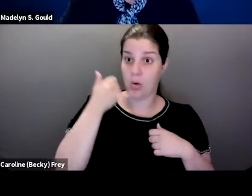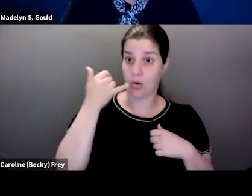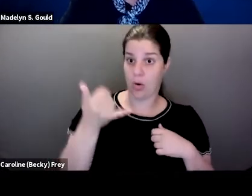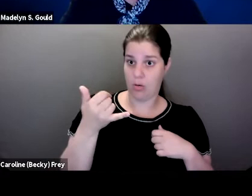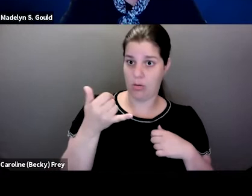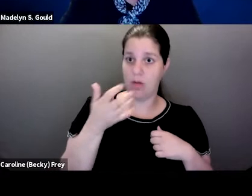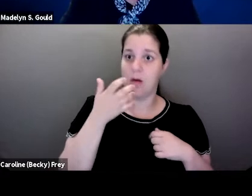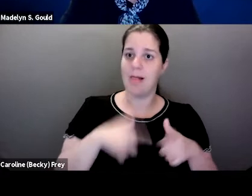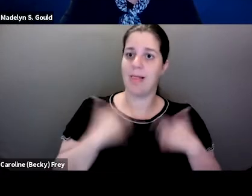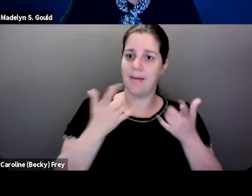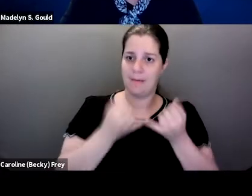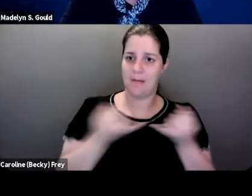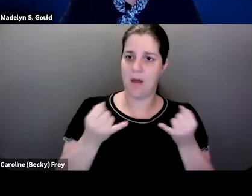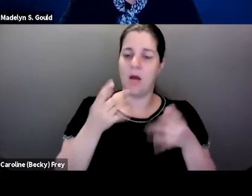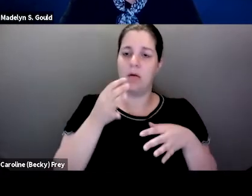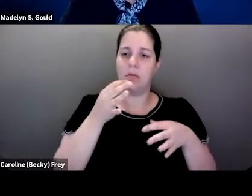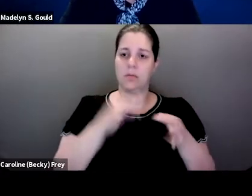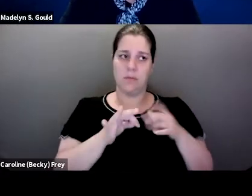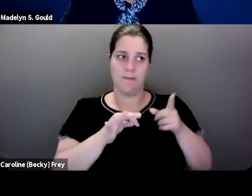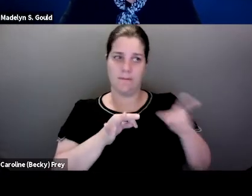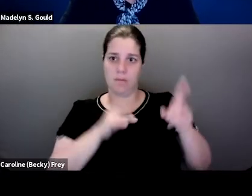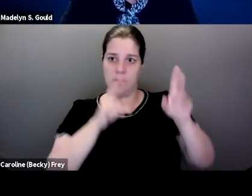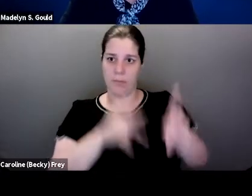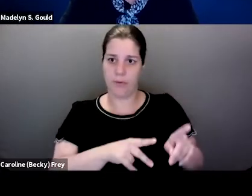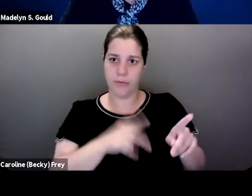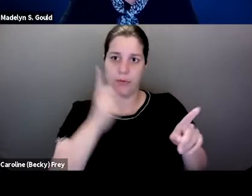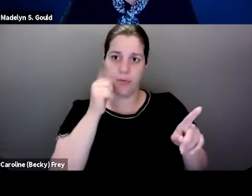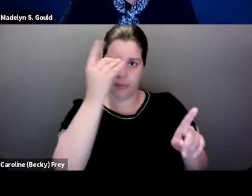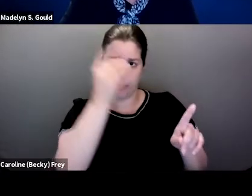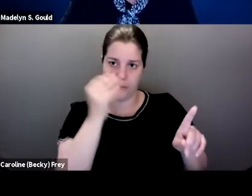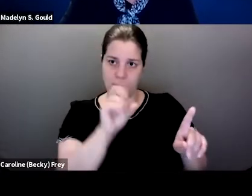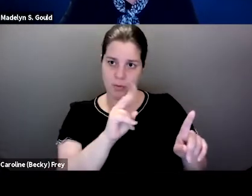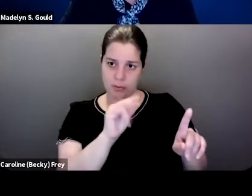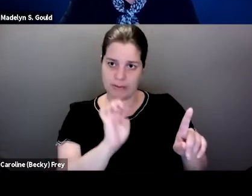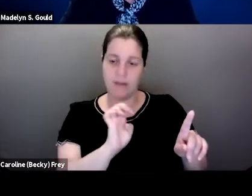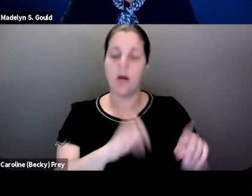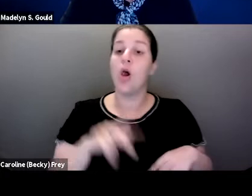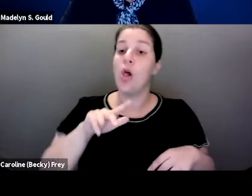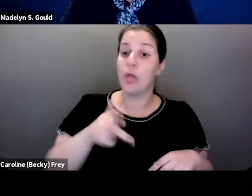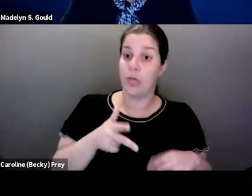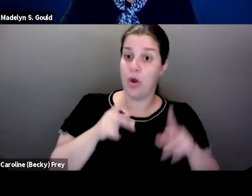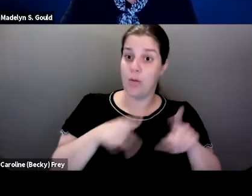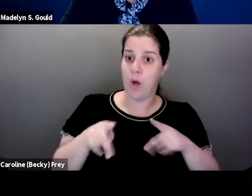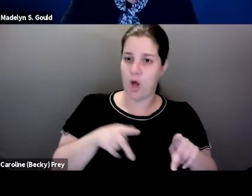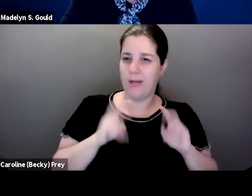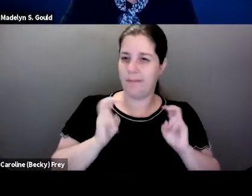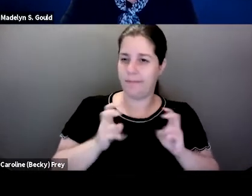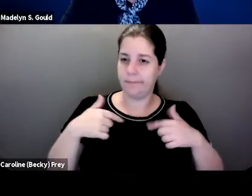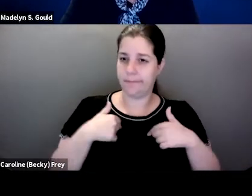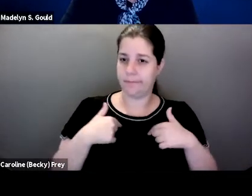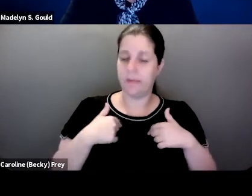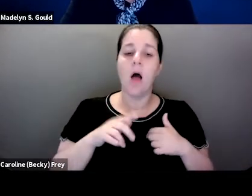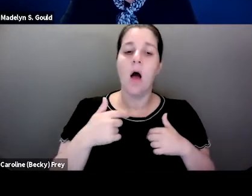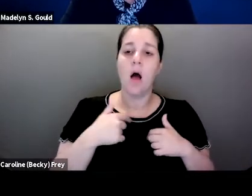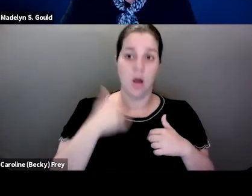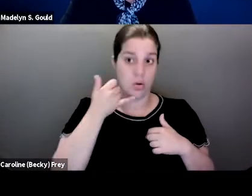the lifeline. And, we've done evaluation studies that have focused on